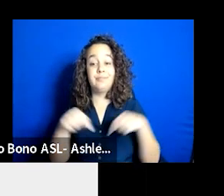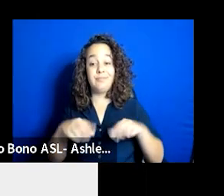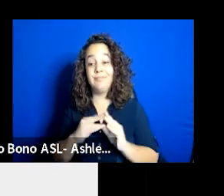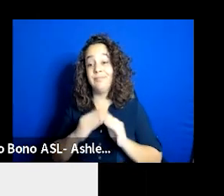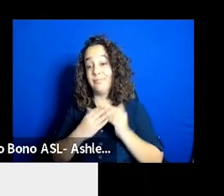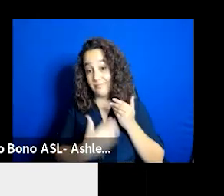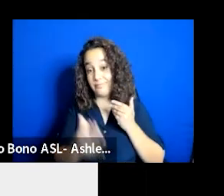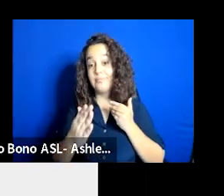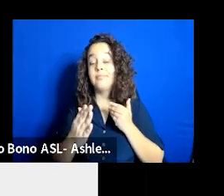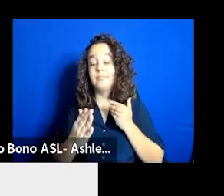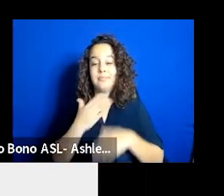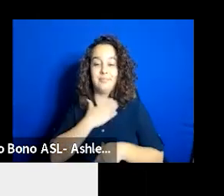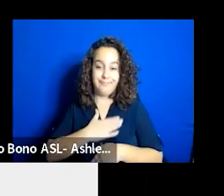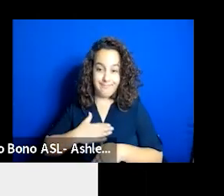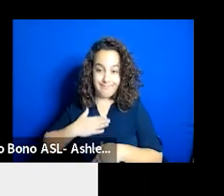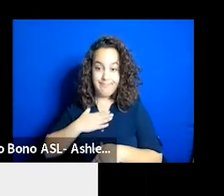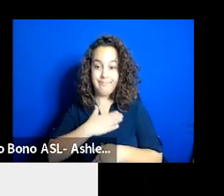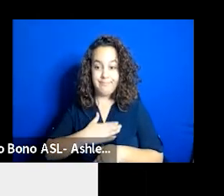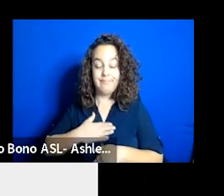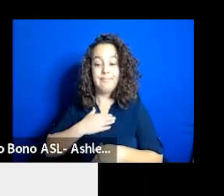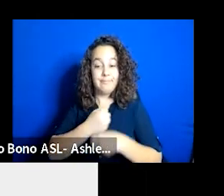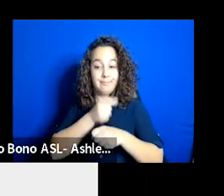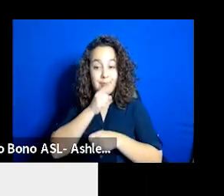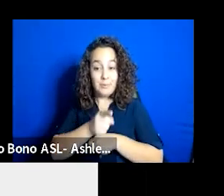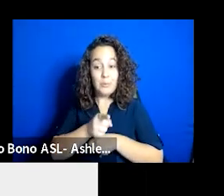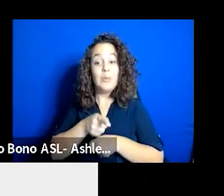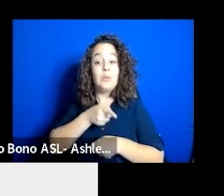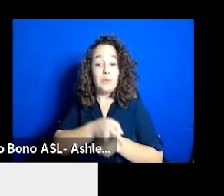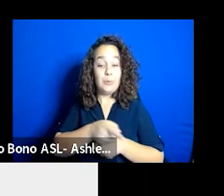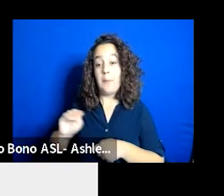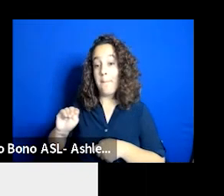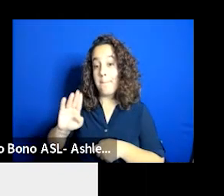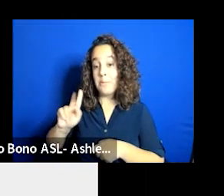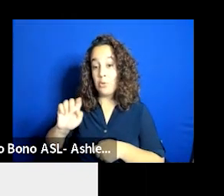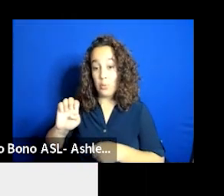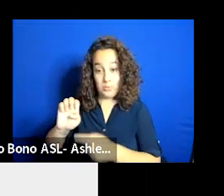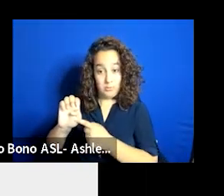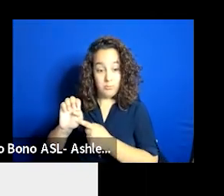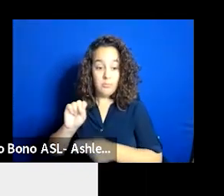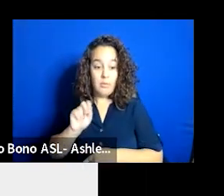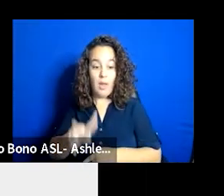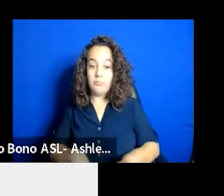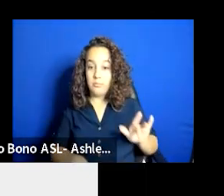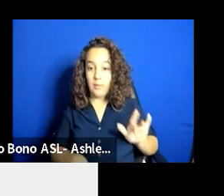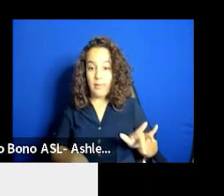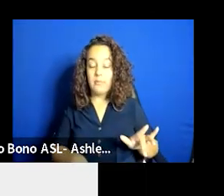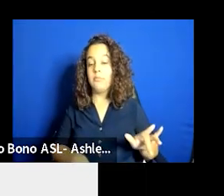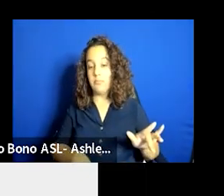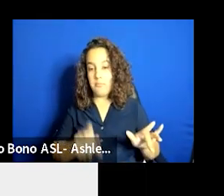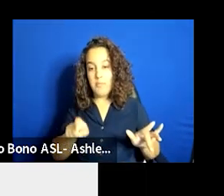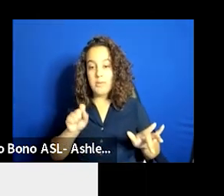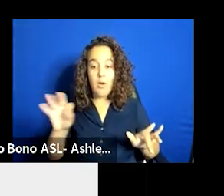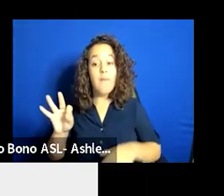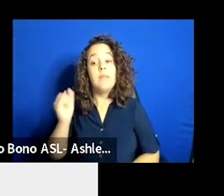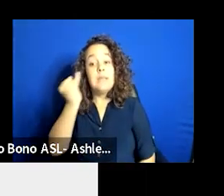do have your Zoom muted so that we're able to hear everyone. If for some reason